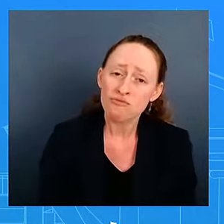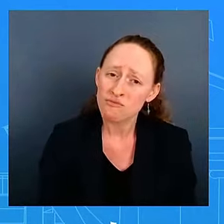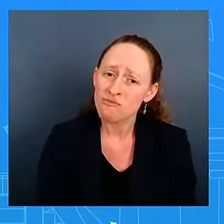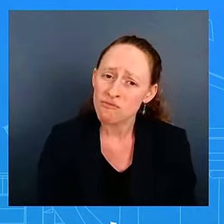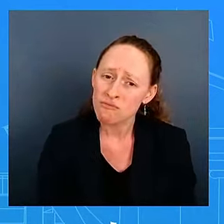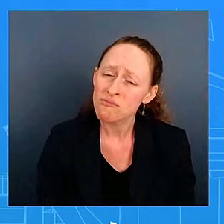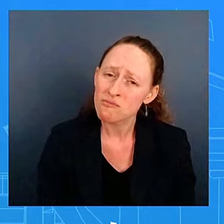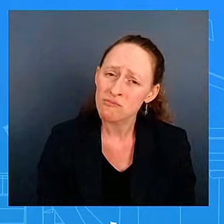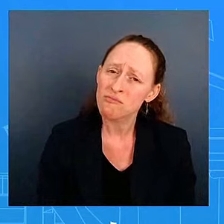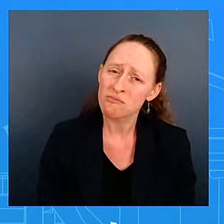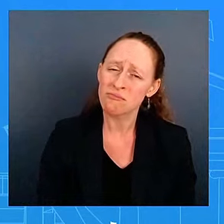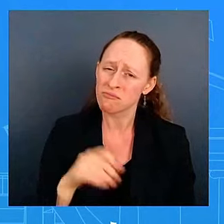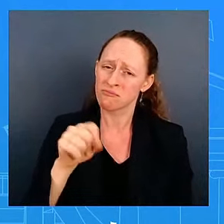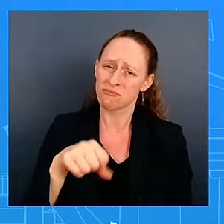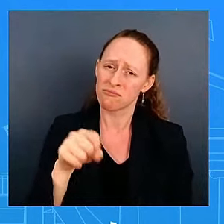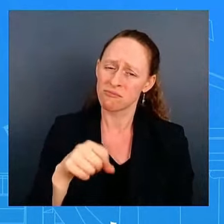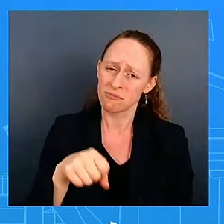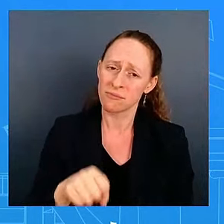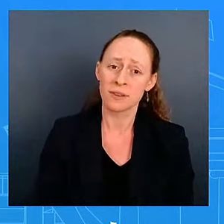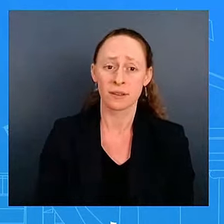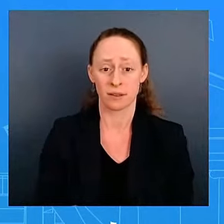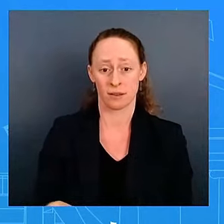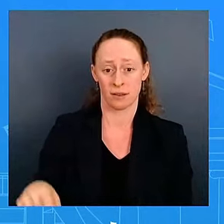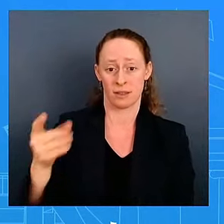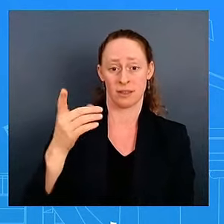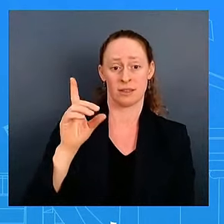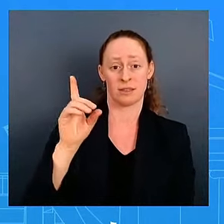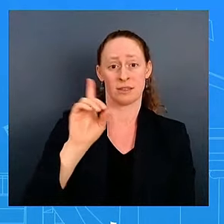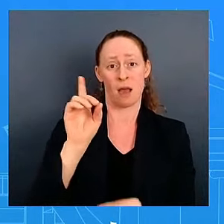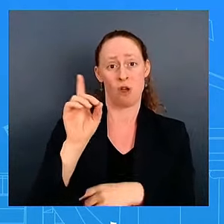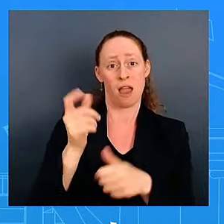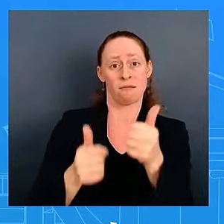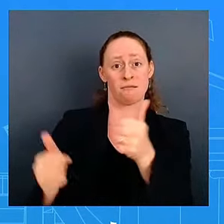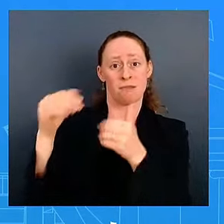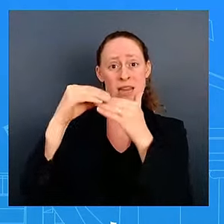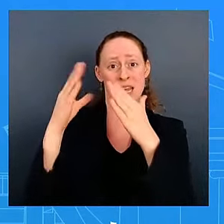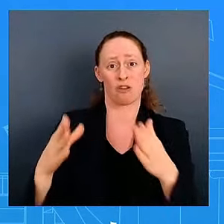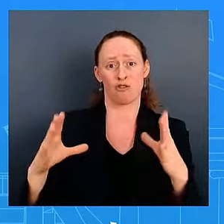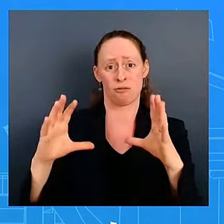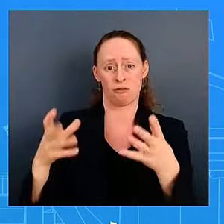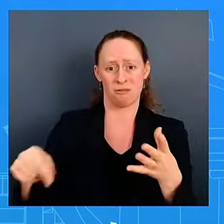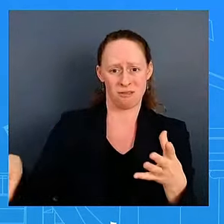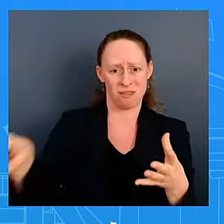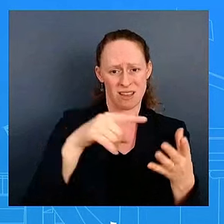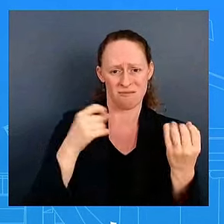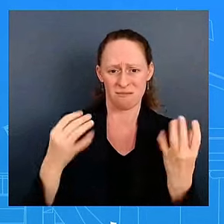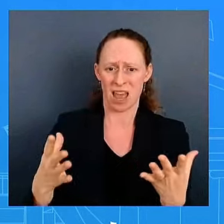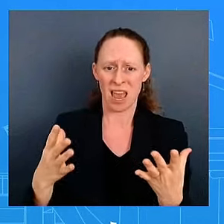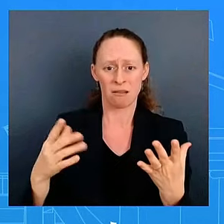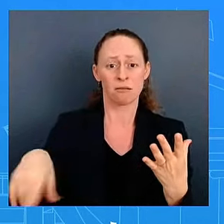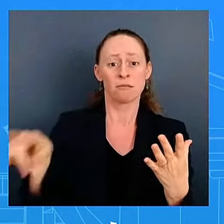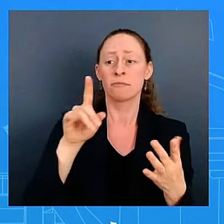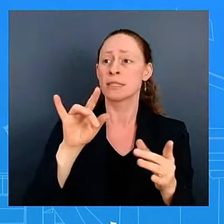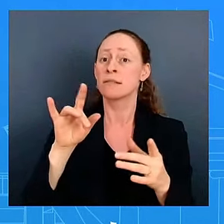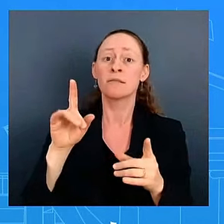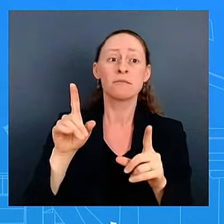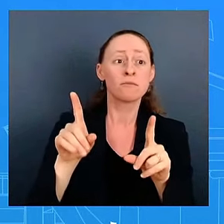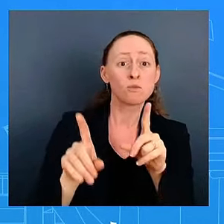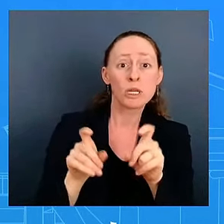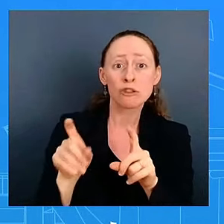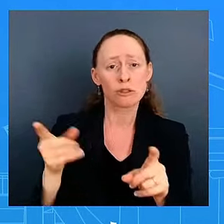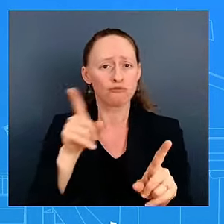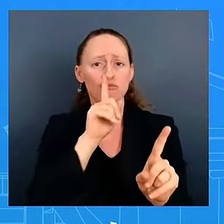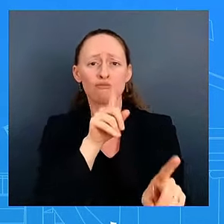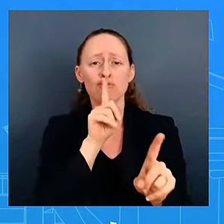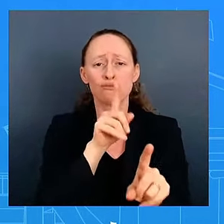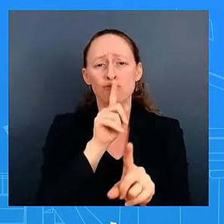questions from some of your colleagues over at the Capitol. So that is important as well to note. But look,